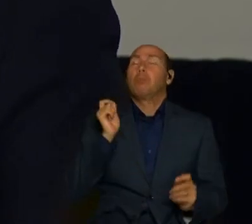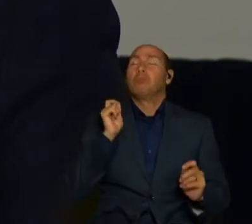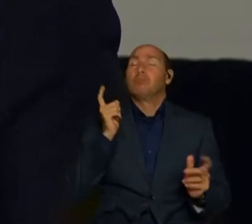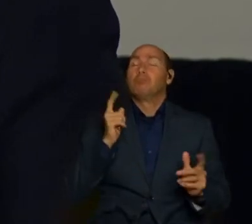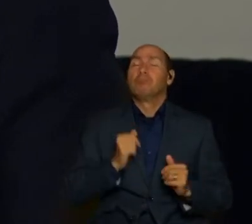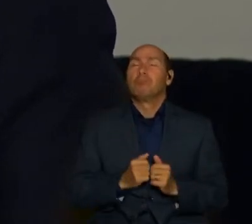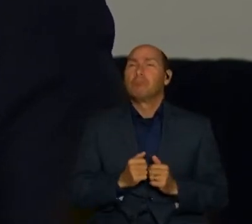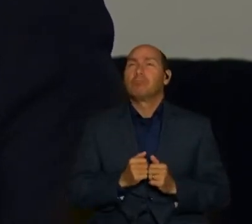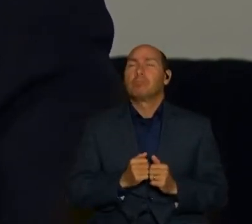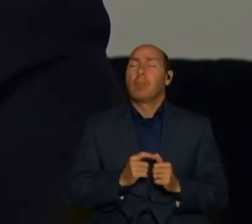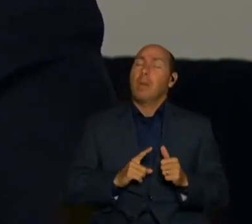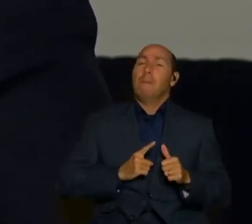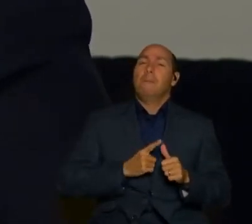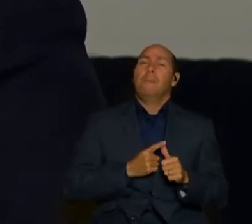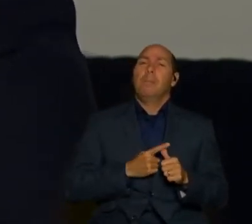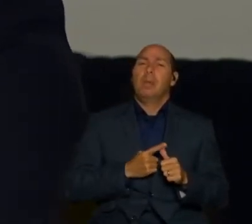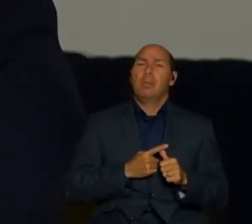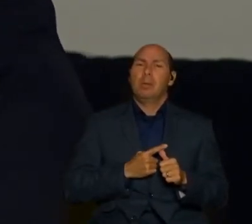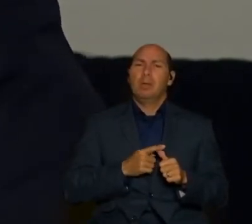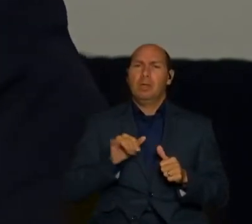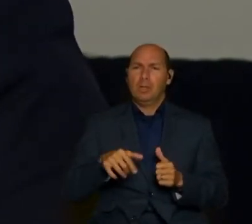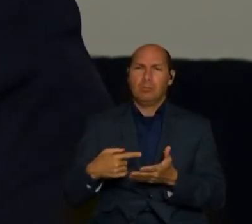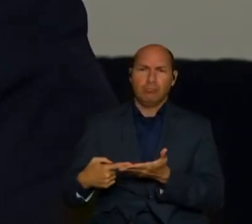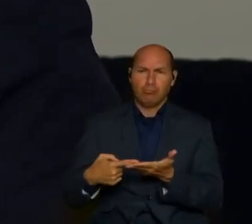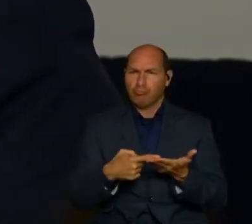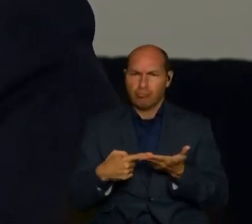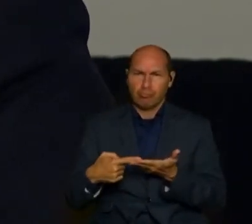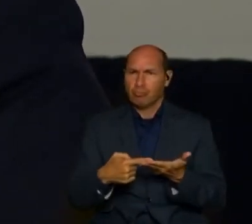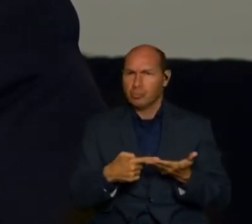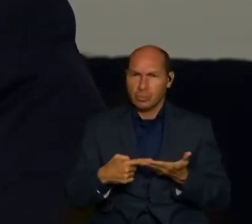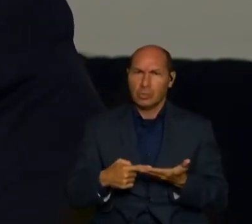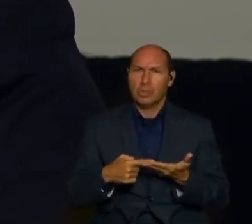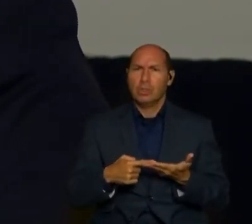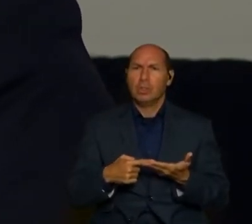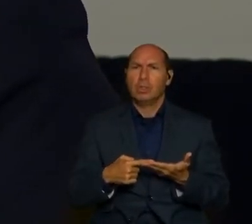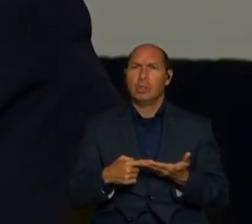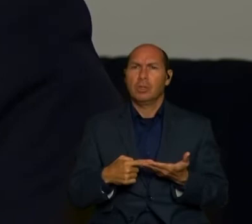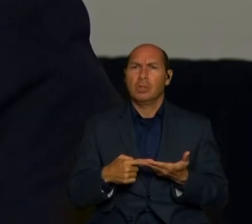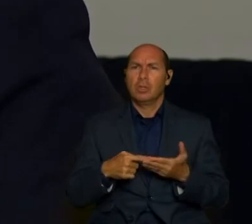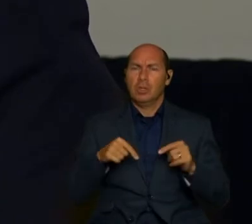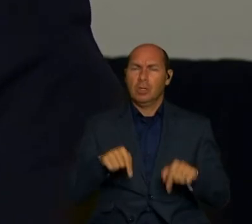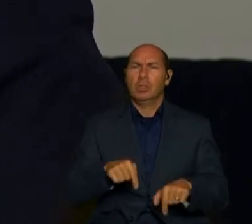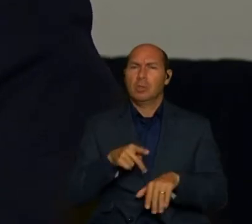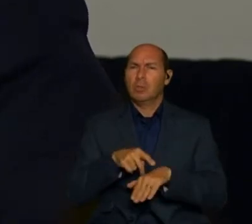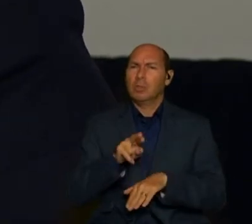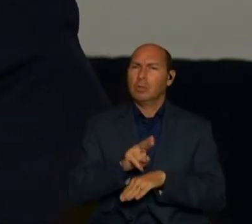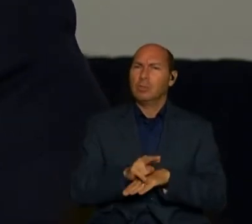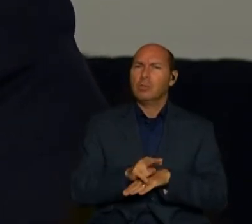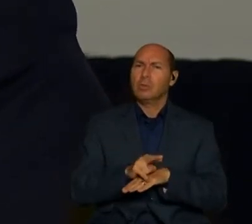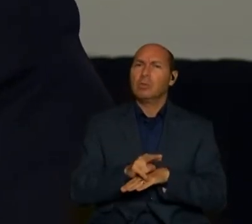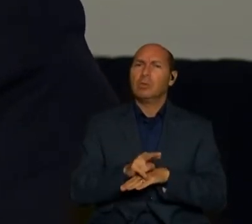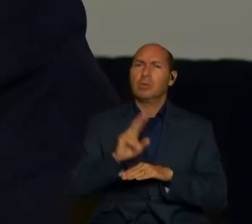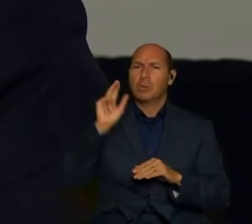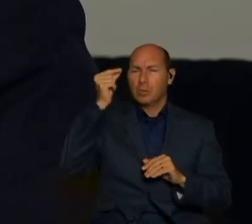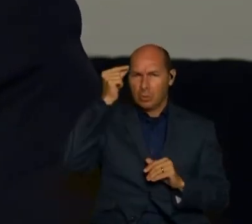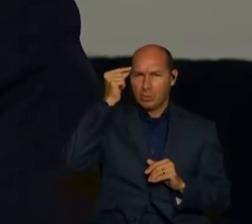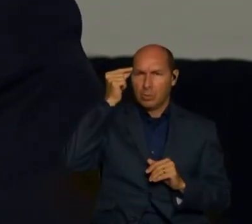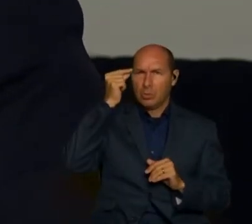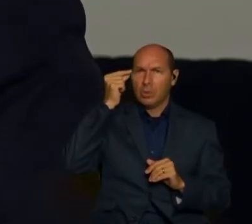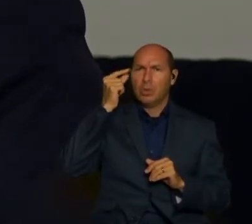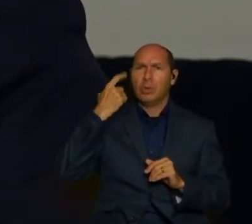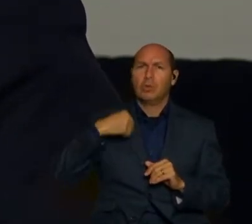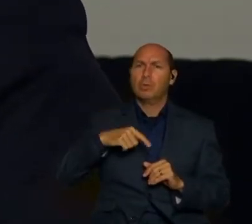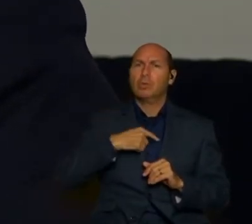of all, when we have these discussions about government and especially here in Puerto Rico, we tend to fall into the